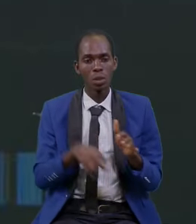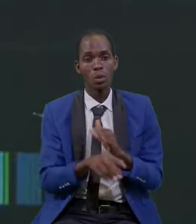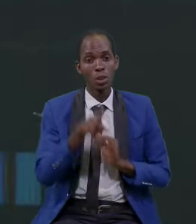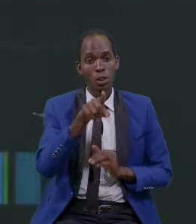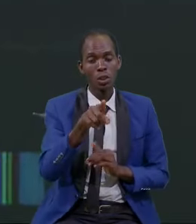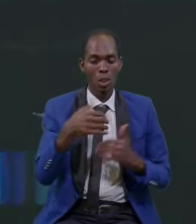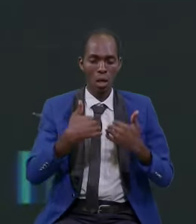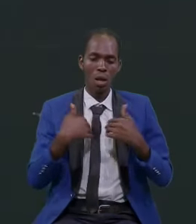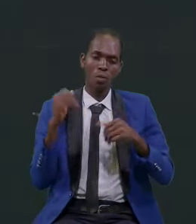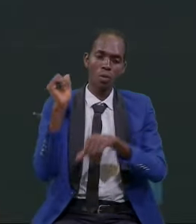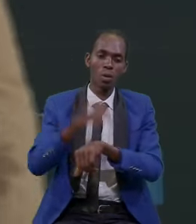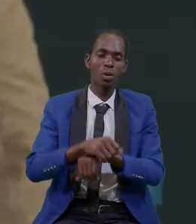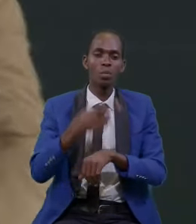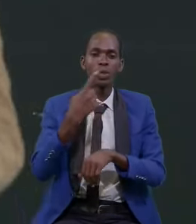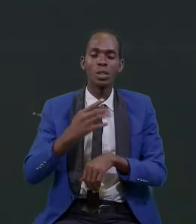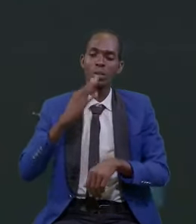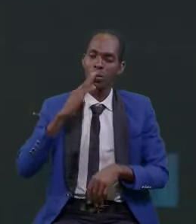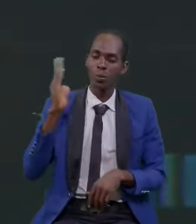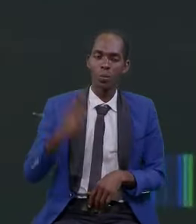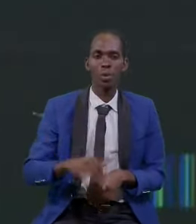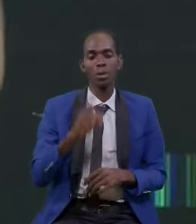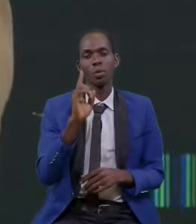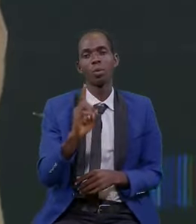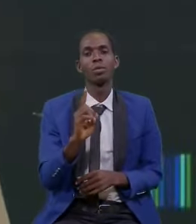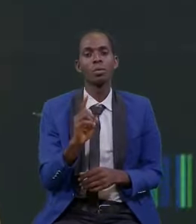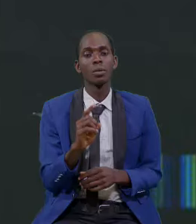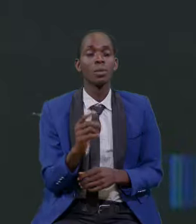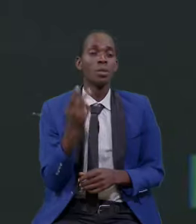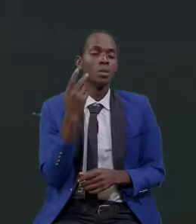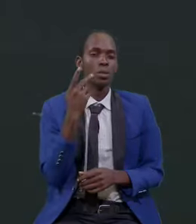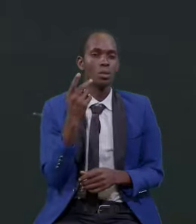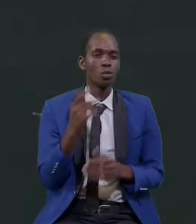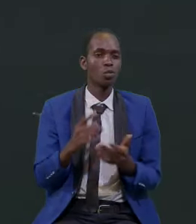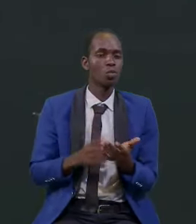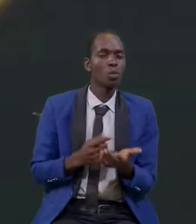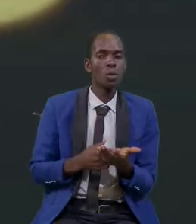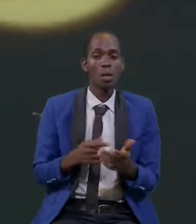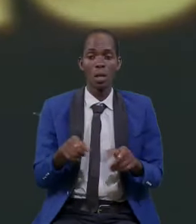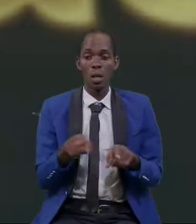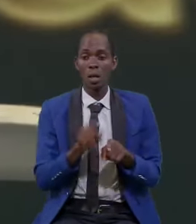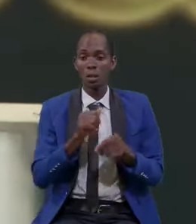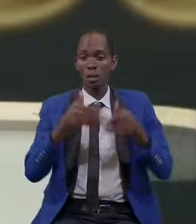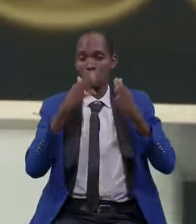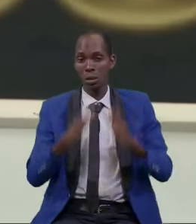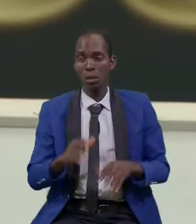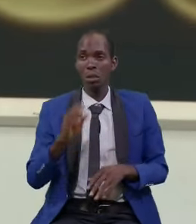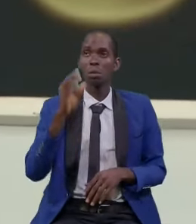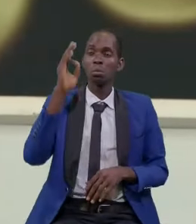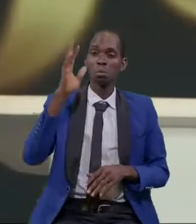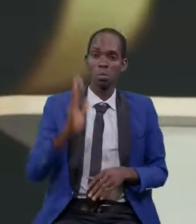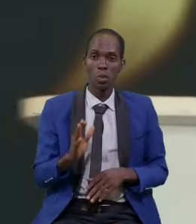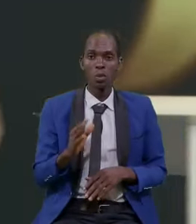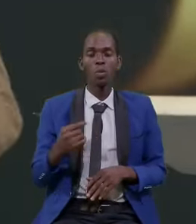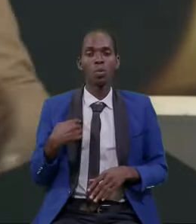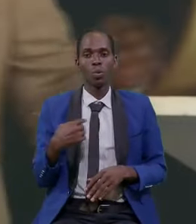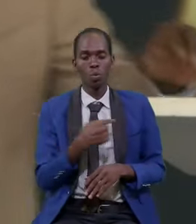the wicked one. You know, sometimes, as you know, as a leader, as a pastor, we confront